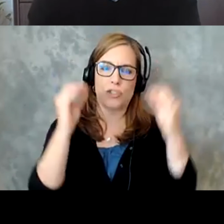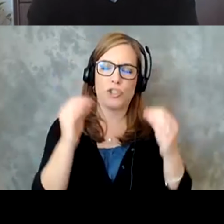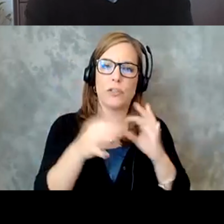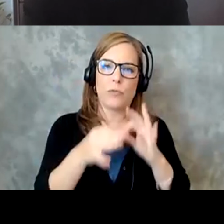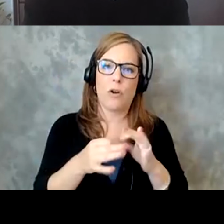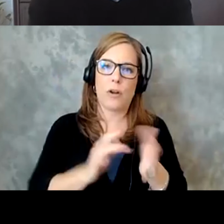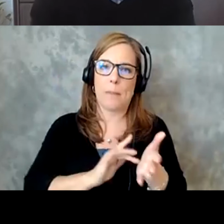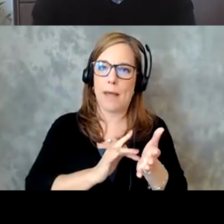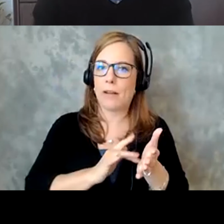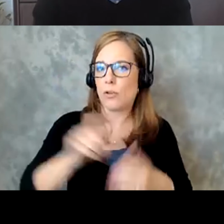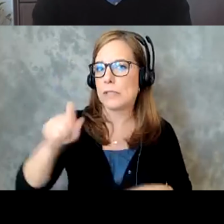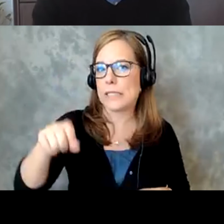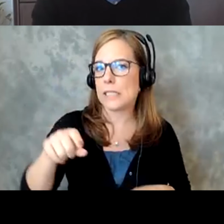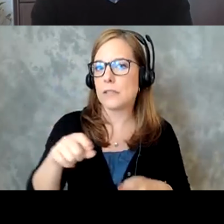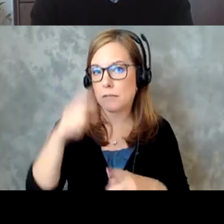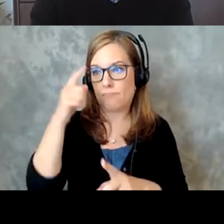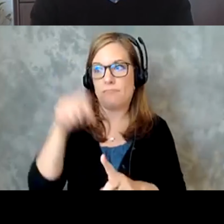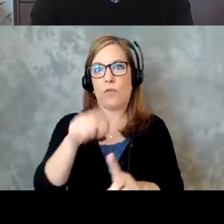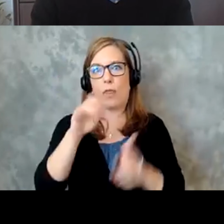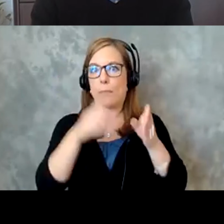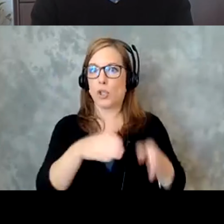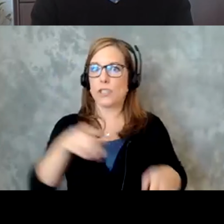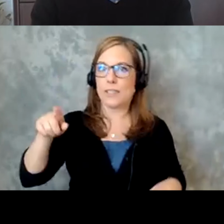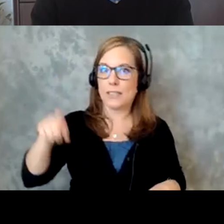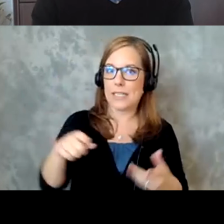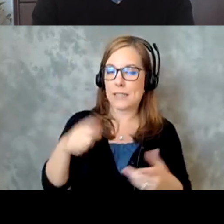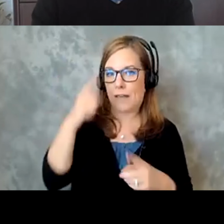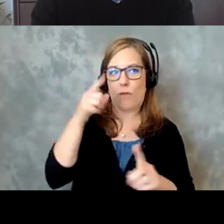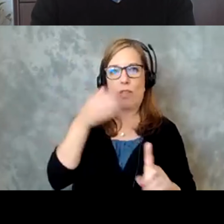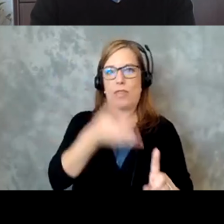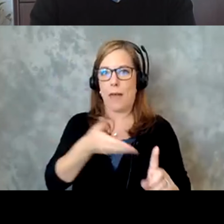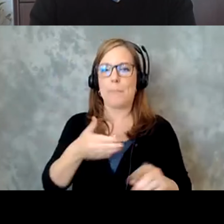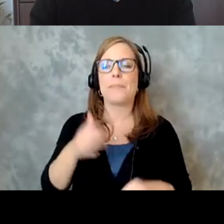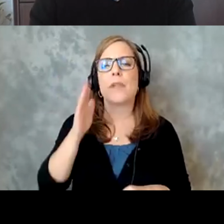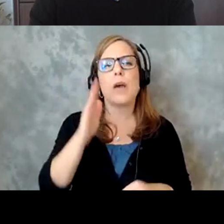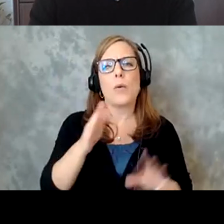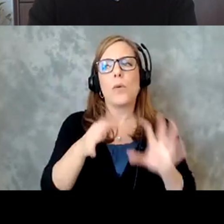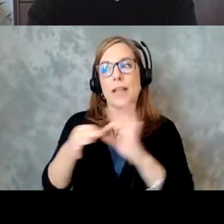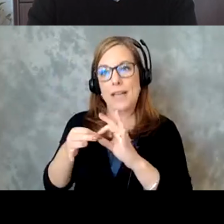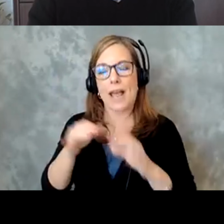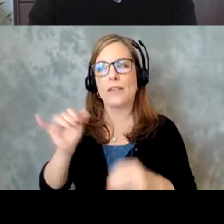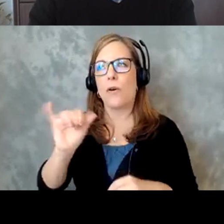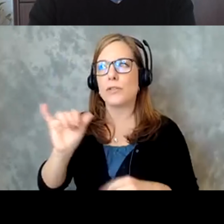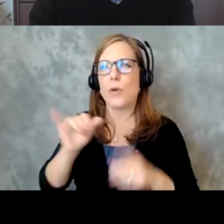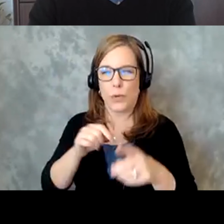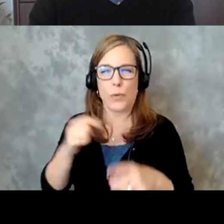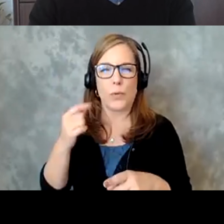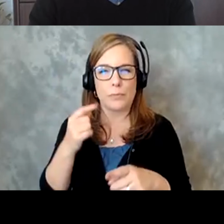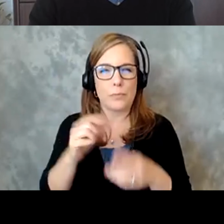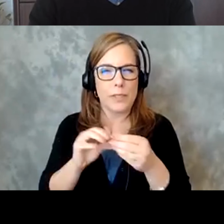that individual or of that member. The care coordinator will also connect to, and you heard a little bit about,